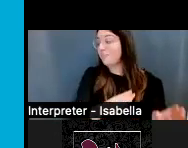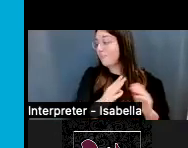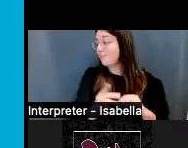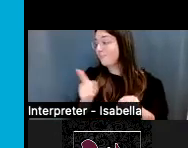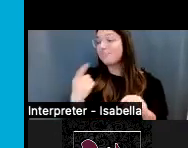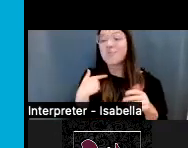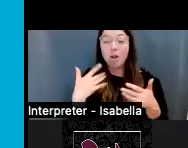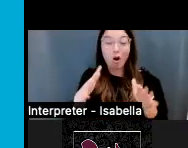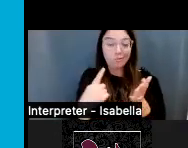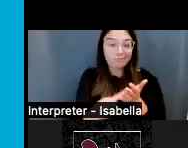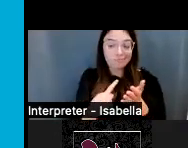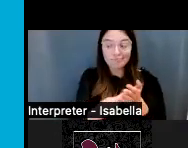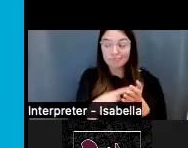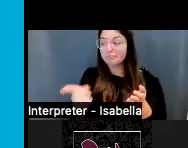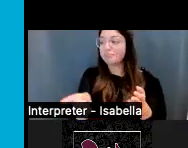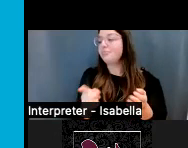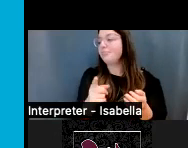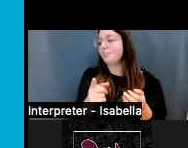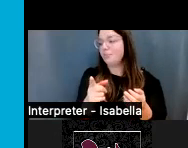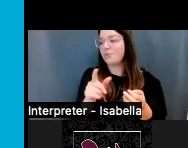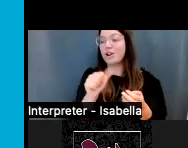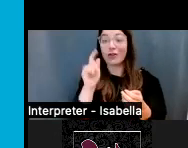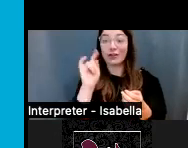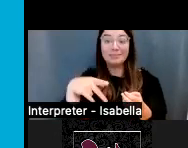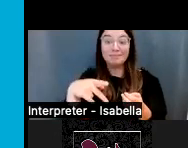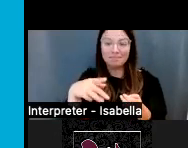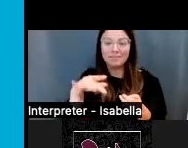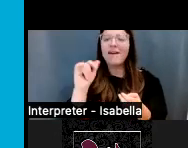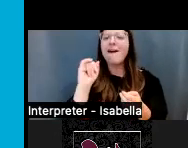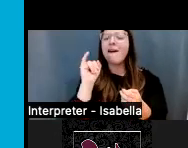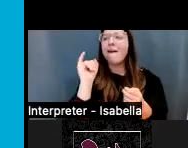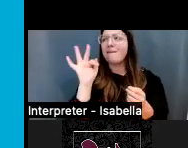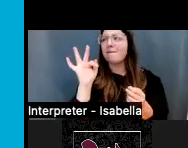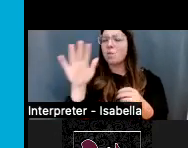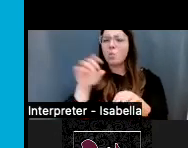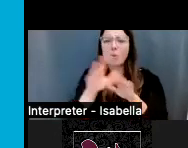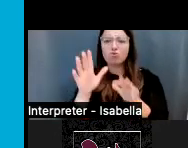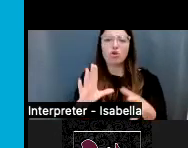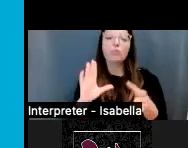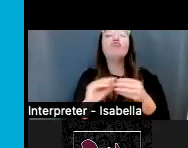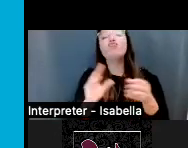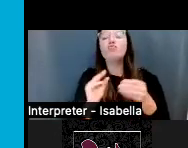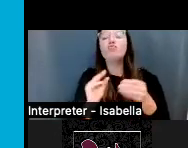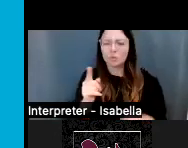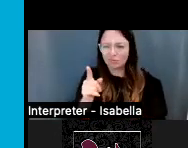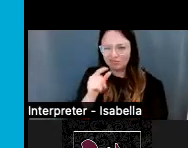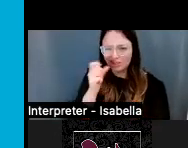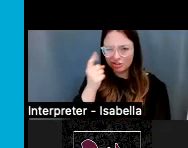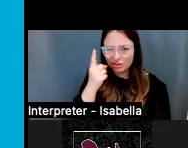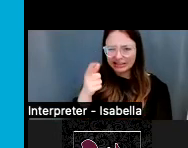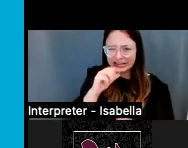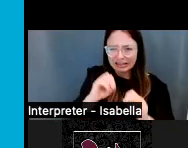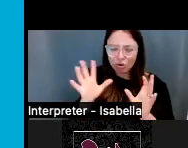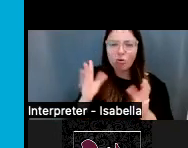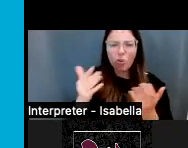ask questions if you don't understand any information. So if your counselor says something and you're not really clear on it, you can always ask. And if you're having any difficulty getting